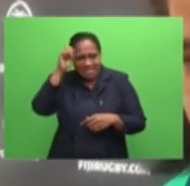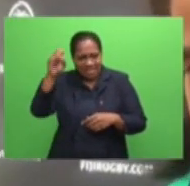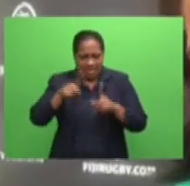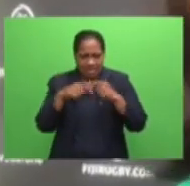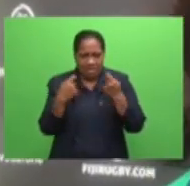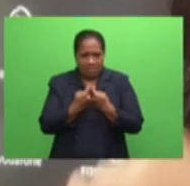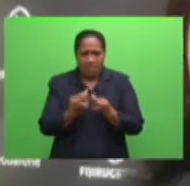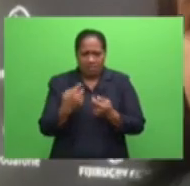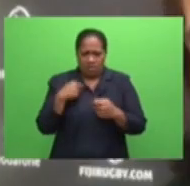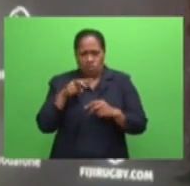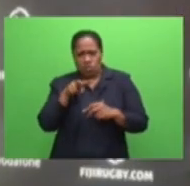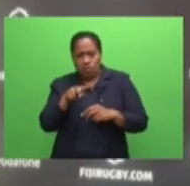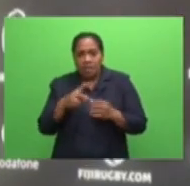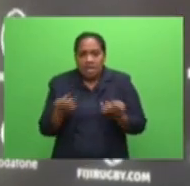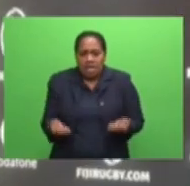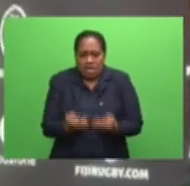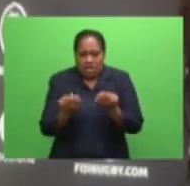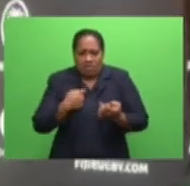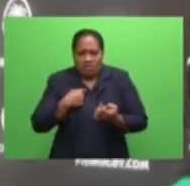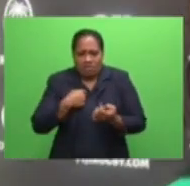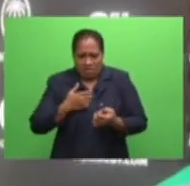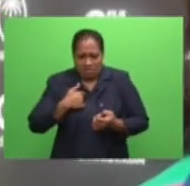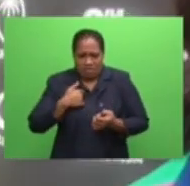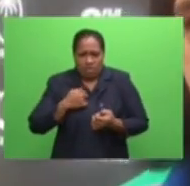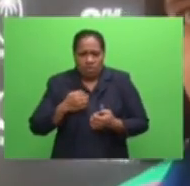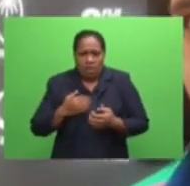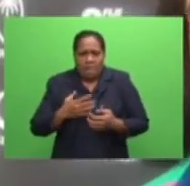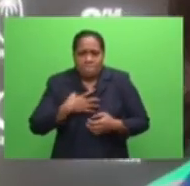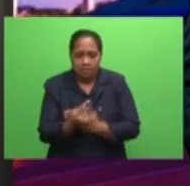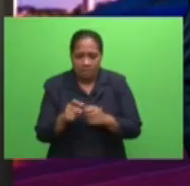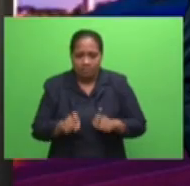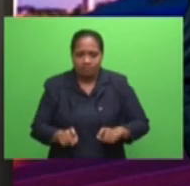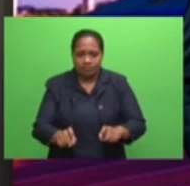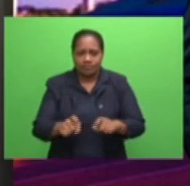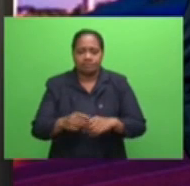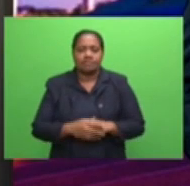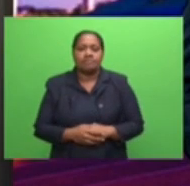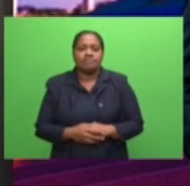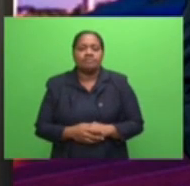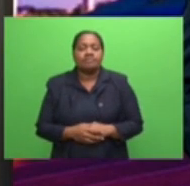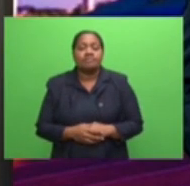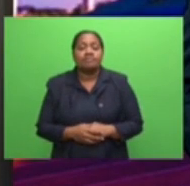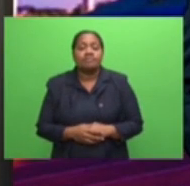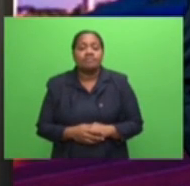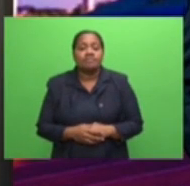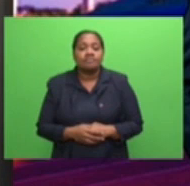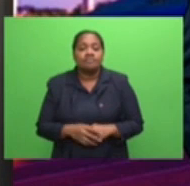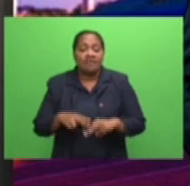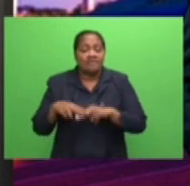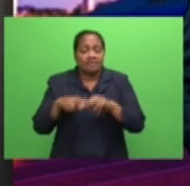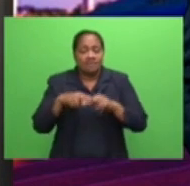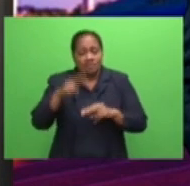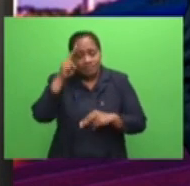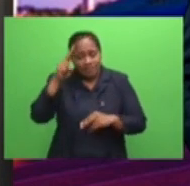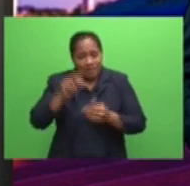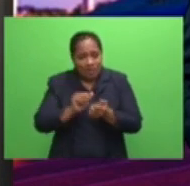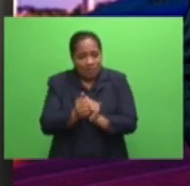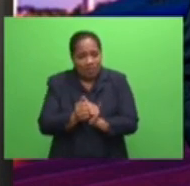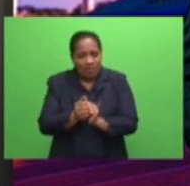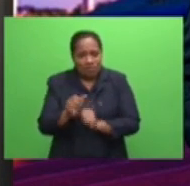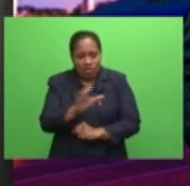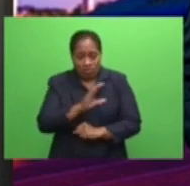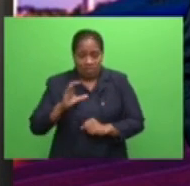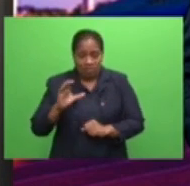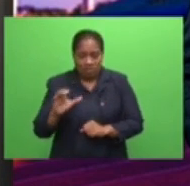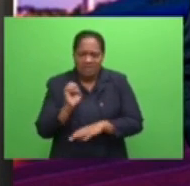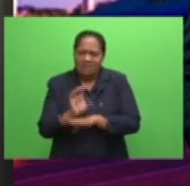me, and it actually pushed me further to do better than how I was. The Fiji National Sports Commission is advising its sporting bodies